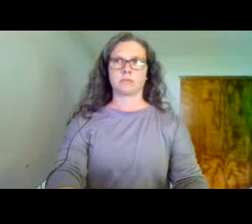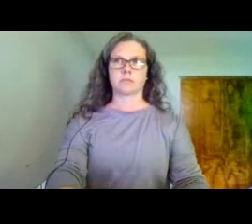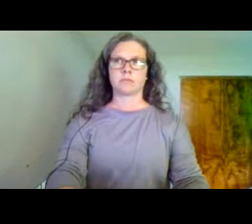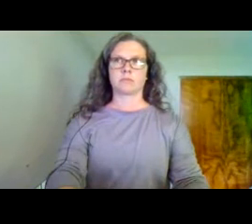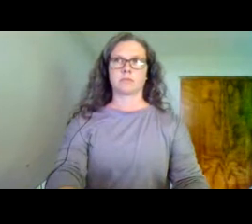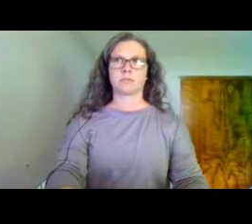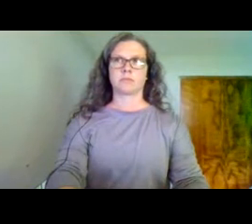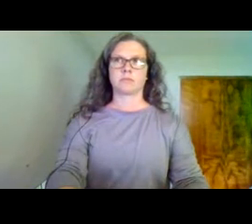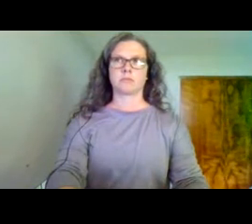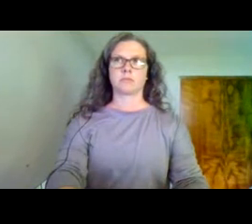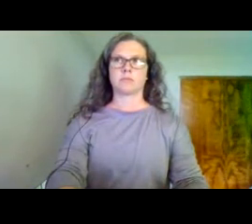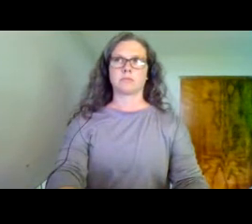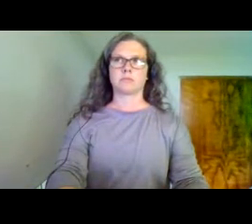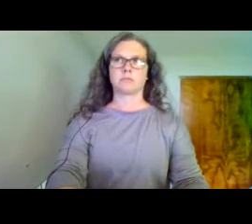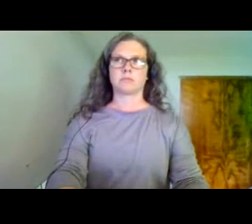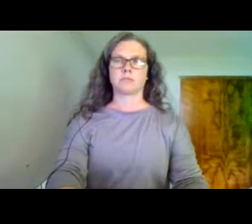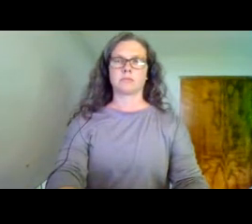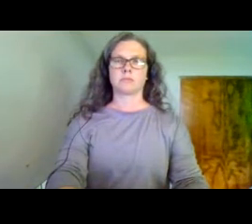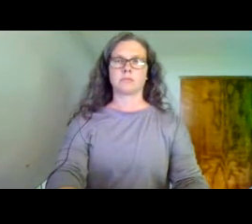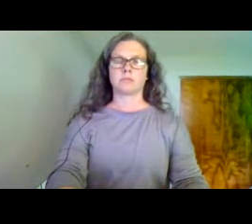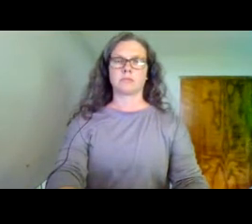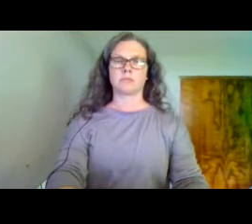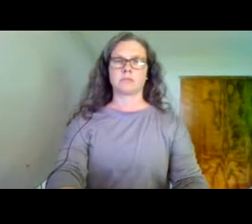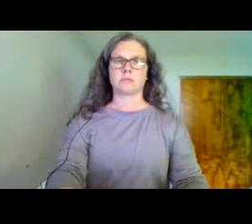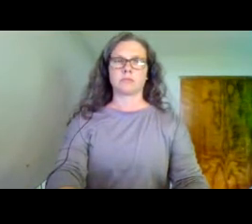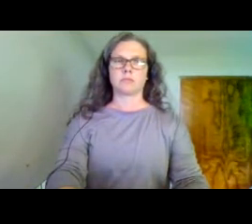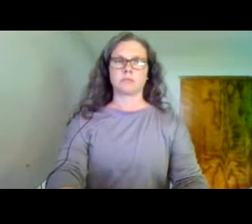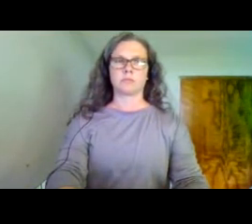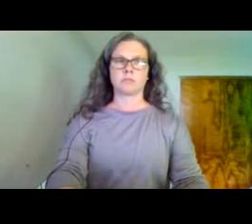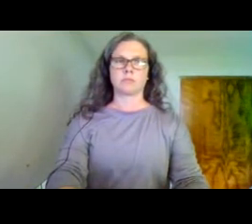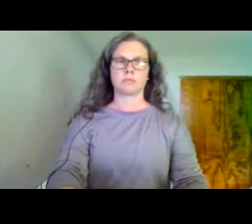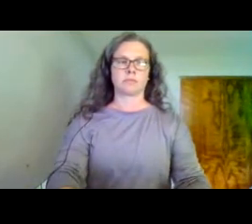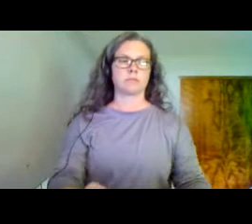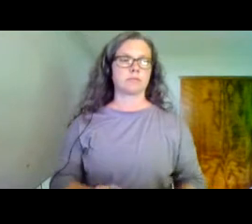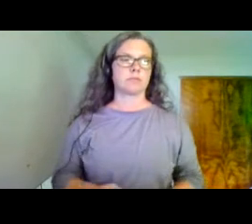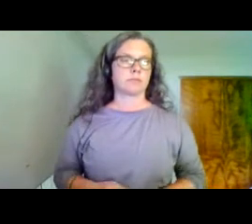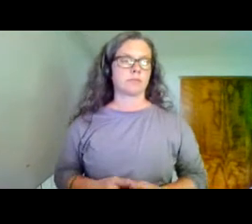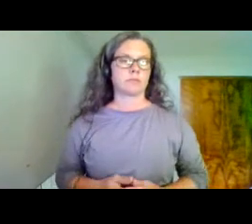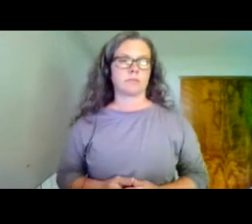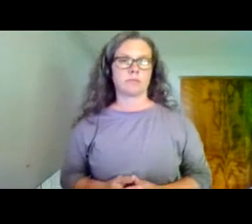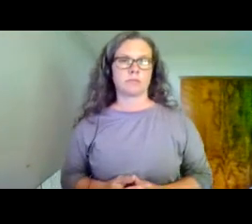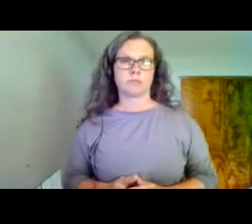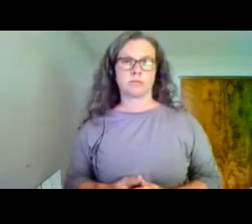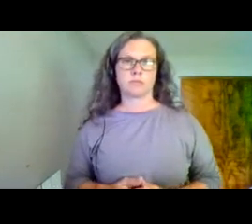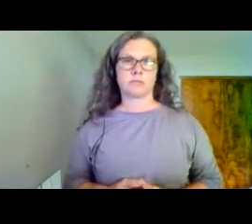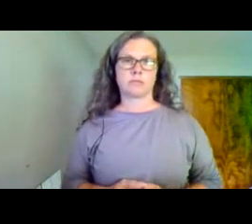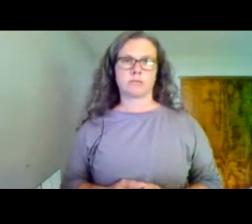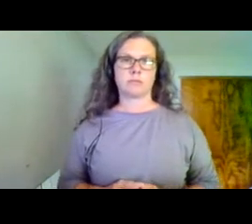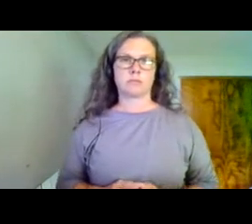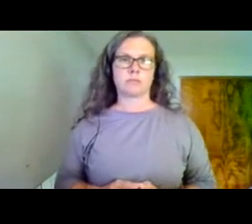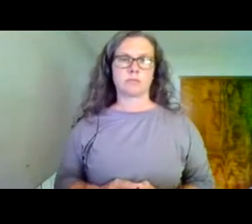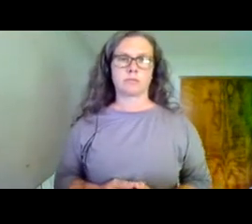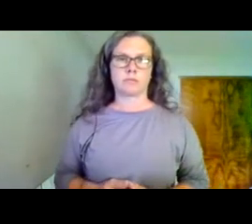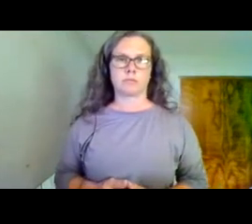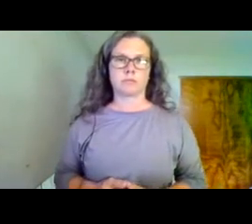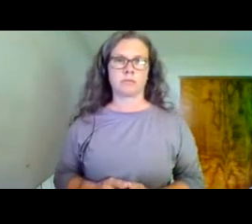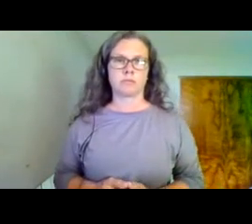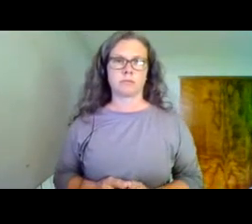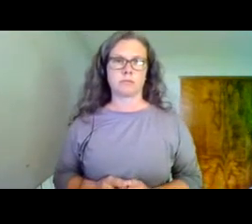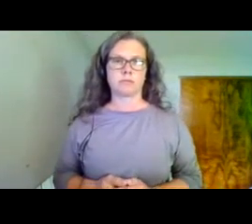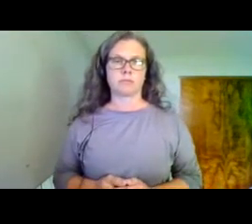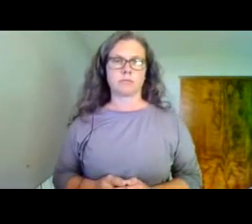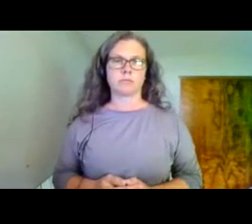There was some research done a while back with the Arizona State University. They specifically looked at riparian and wetland,